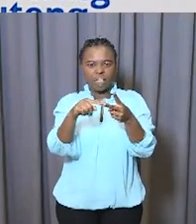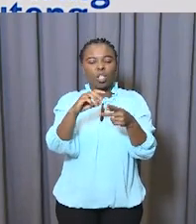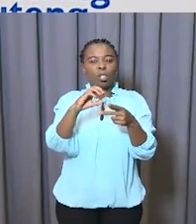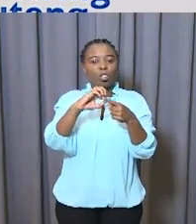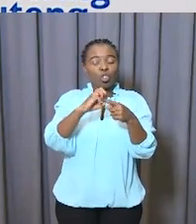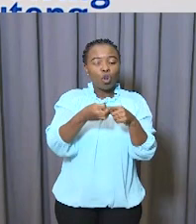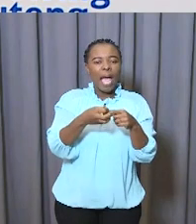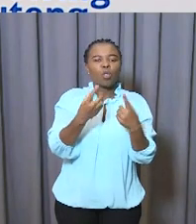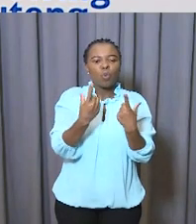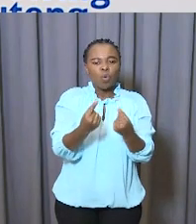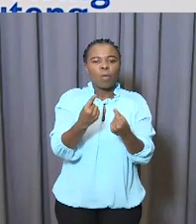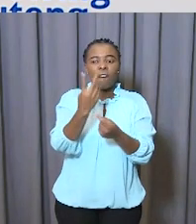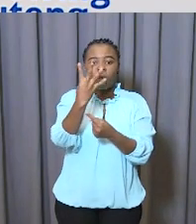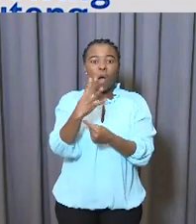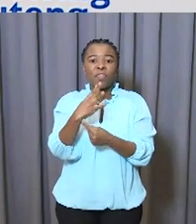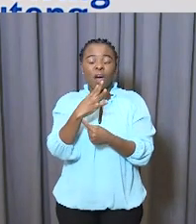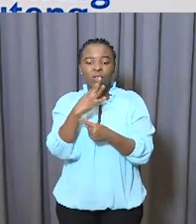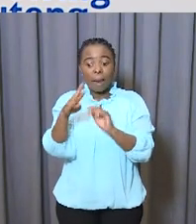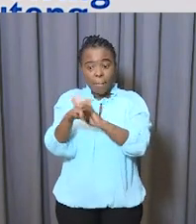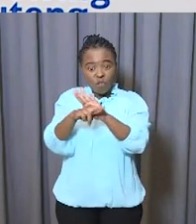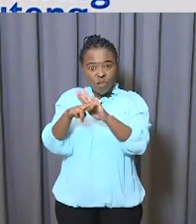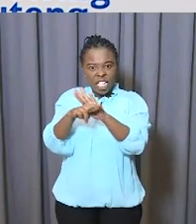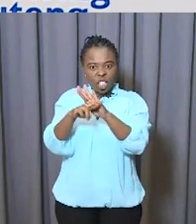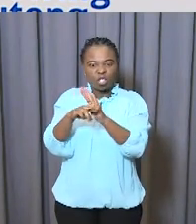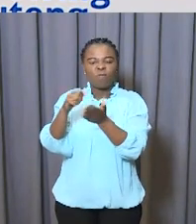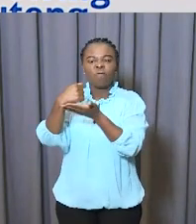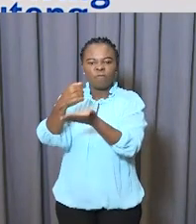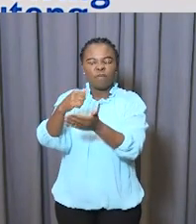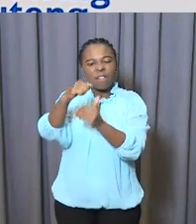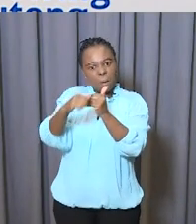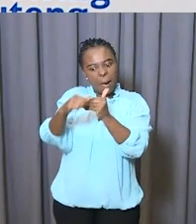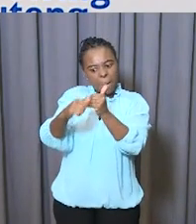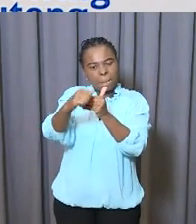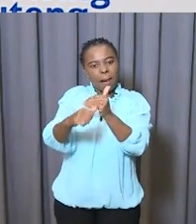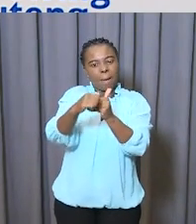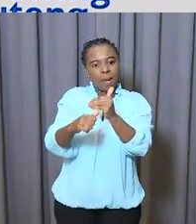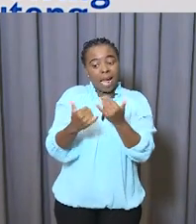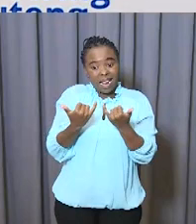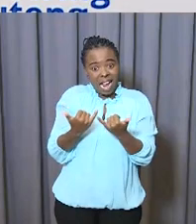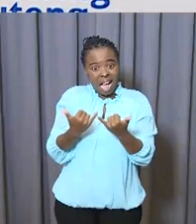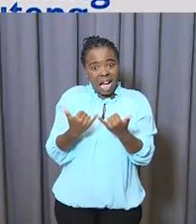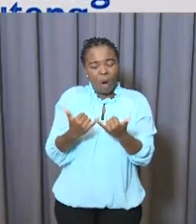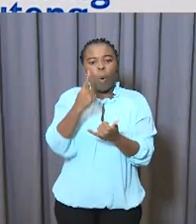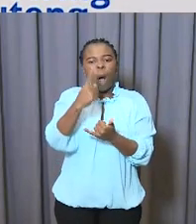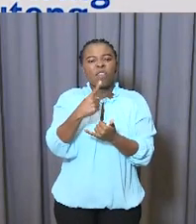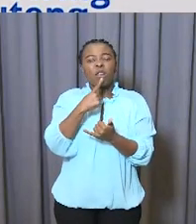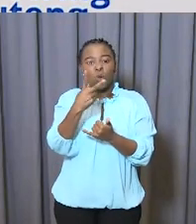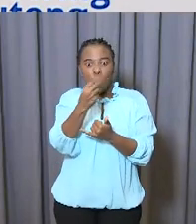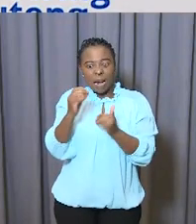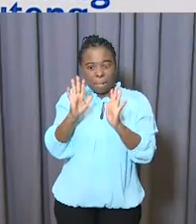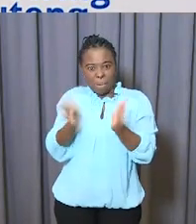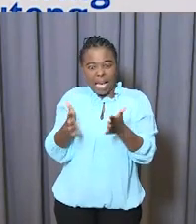almost 4,000 food parcels per region every month. Currently, we are distributing 1,200 per